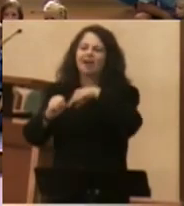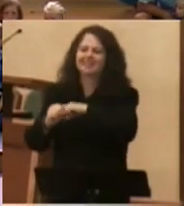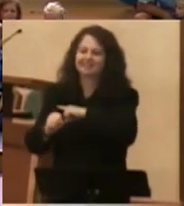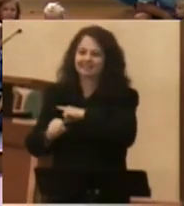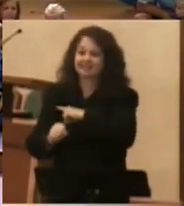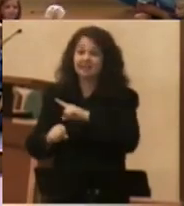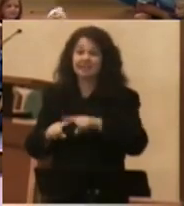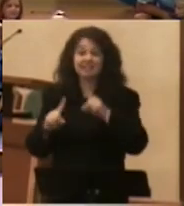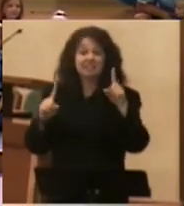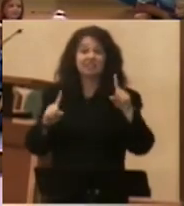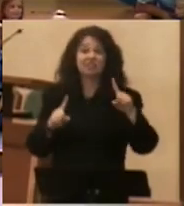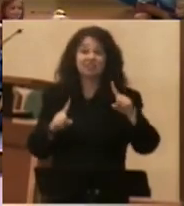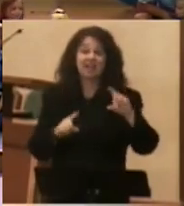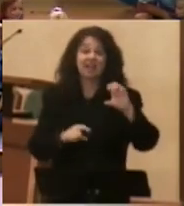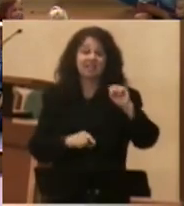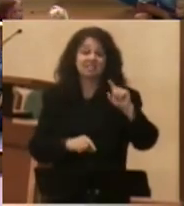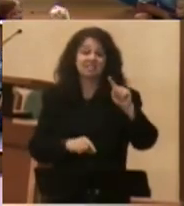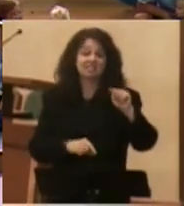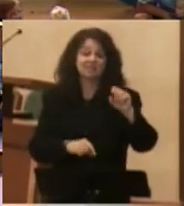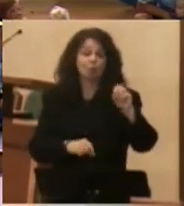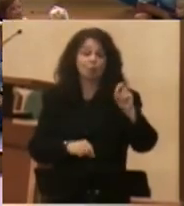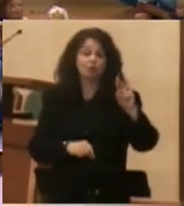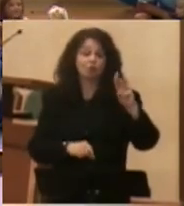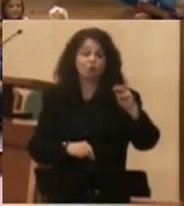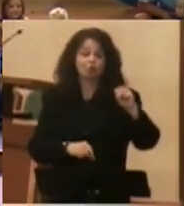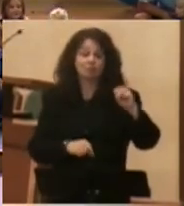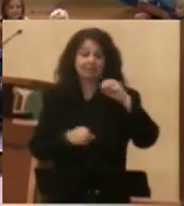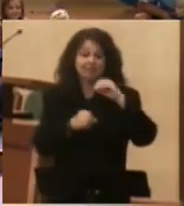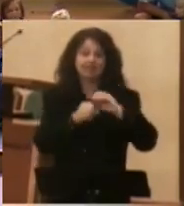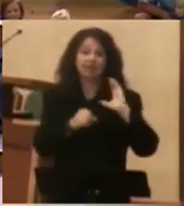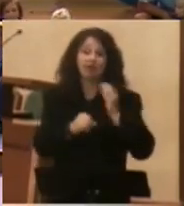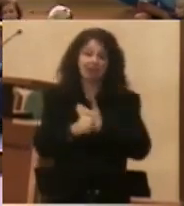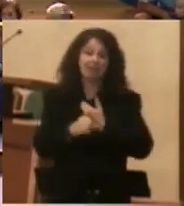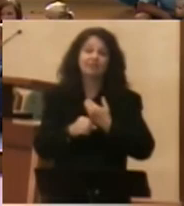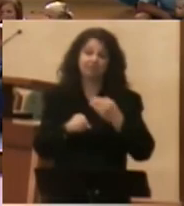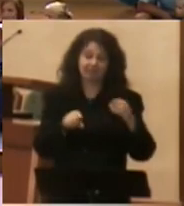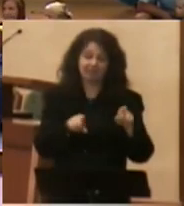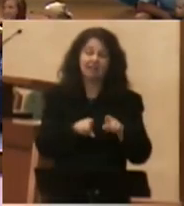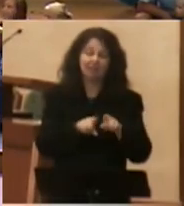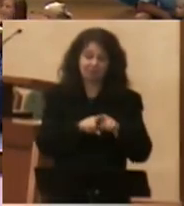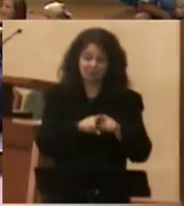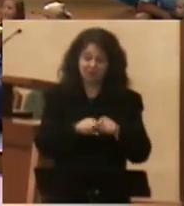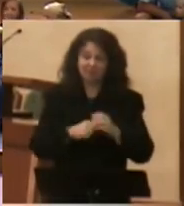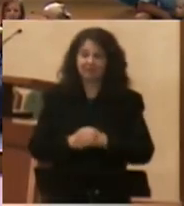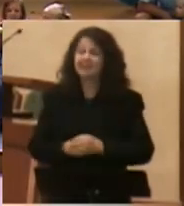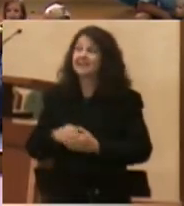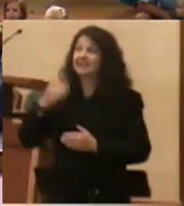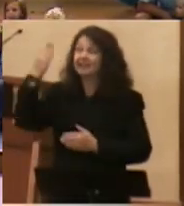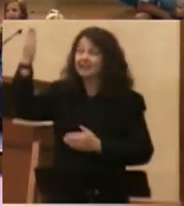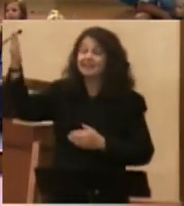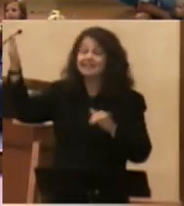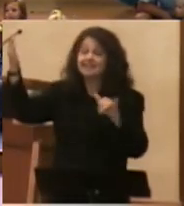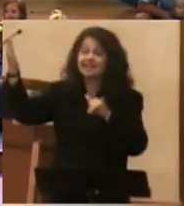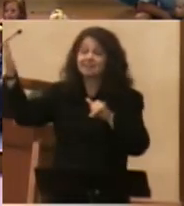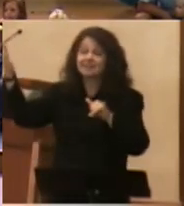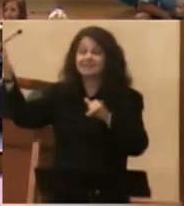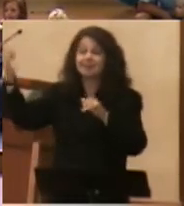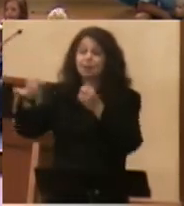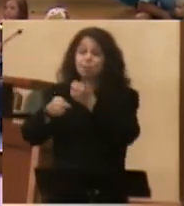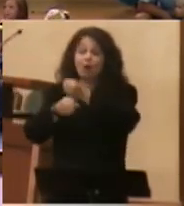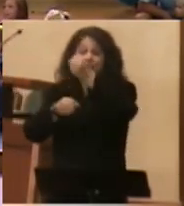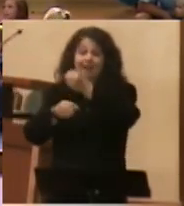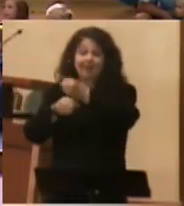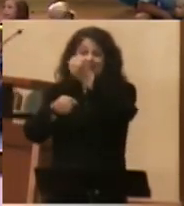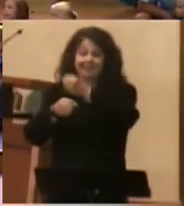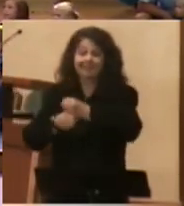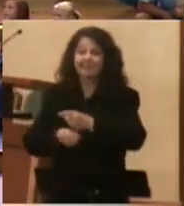in our life too. And Jesus can be that protection. Jesus is kind of like an umbrella. Now, you can take